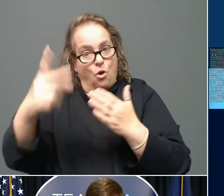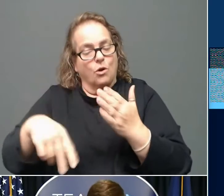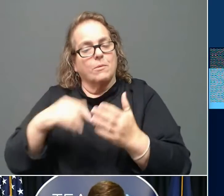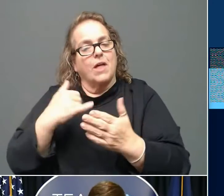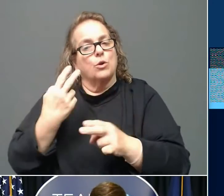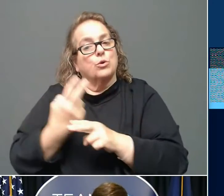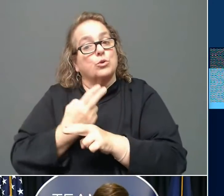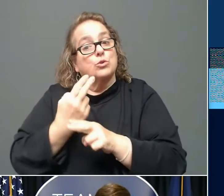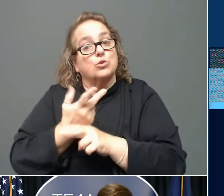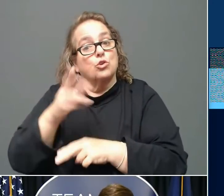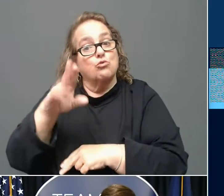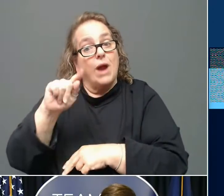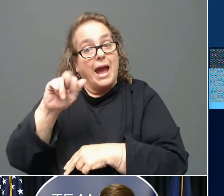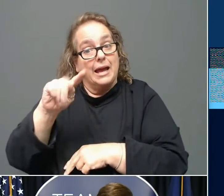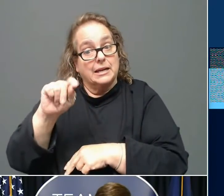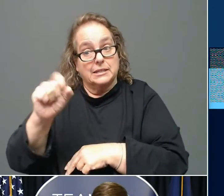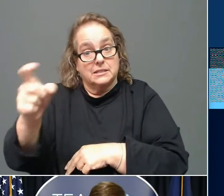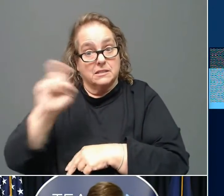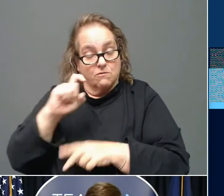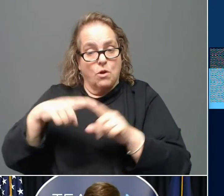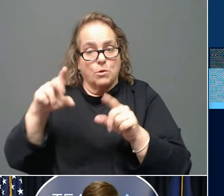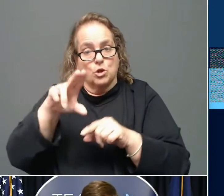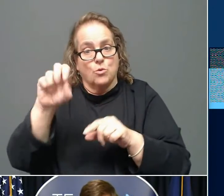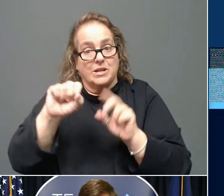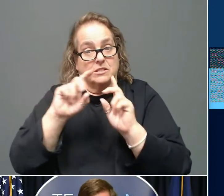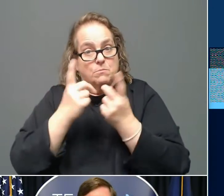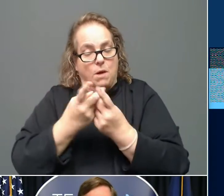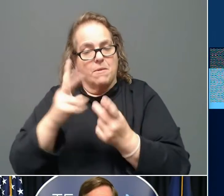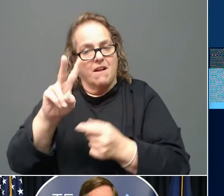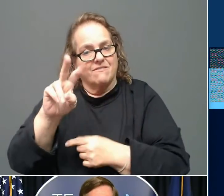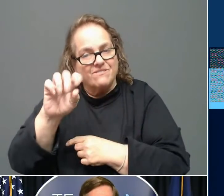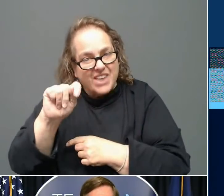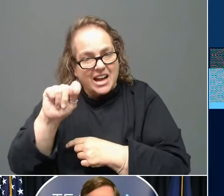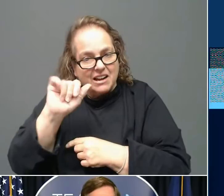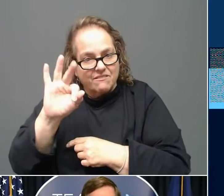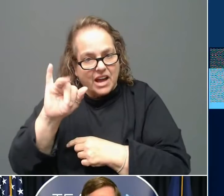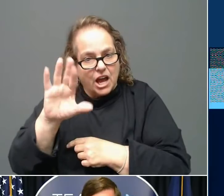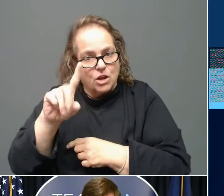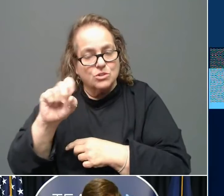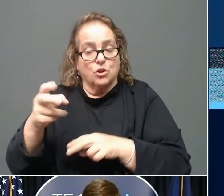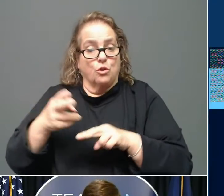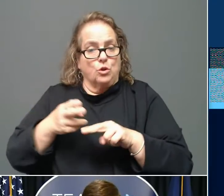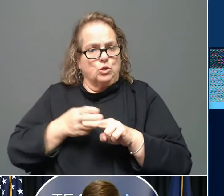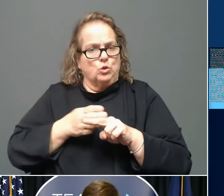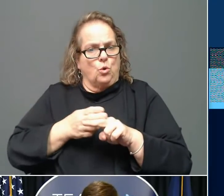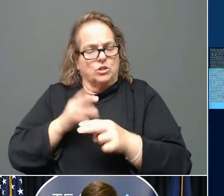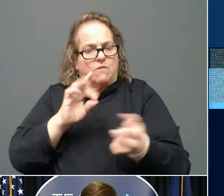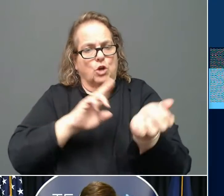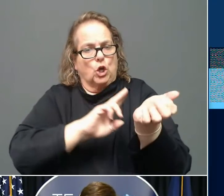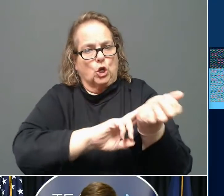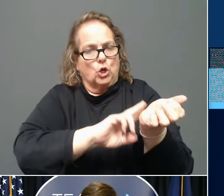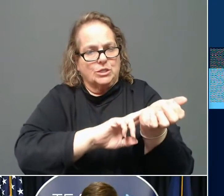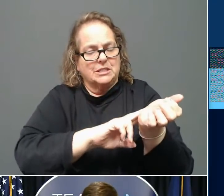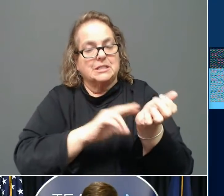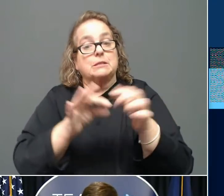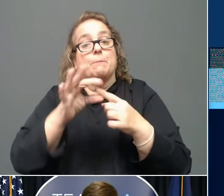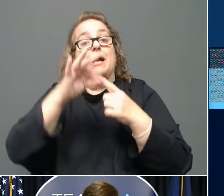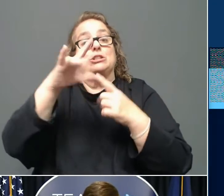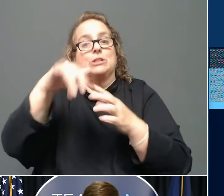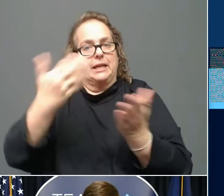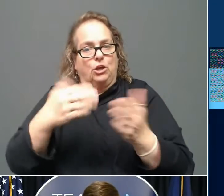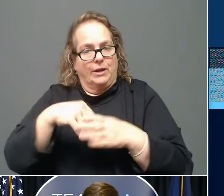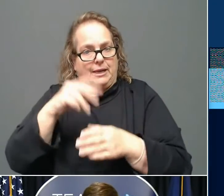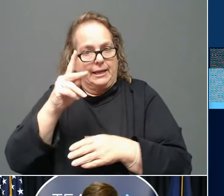Veterans Affairs. There is a nationwide shortage of nurses, and that shortage is especially acute in Kentucky. Private hospitals